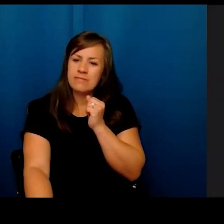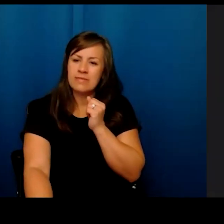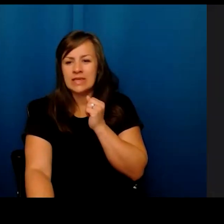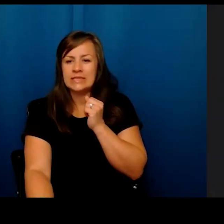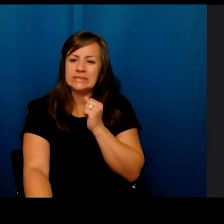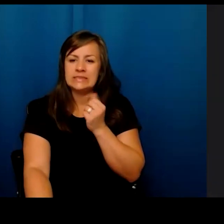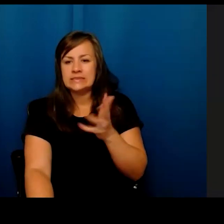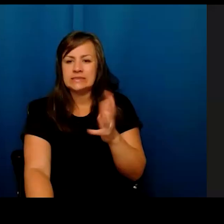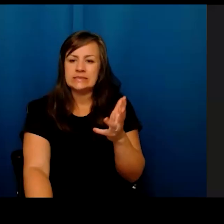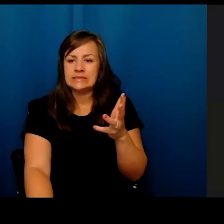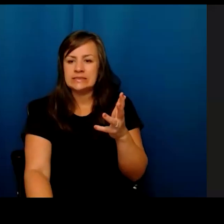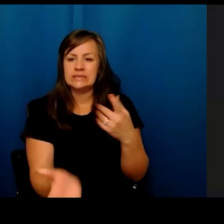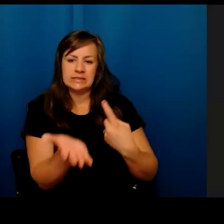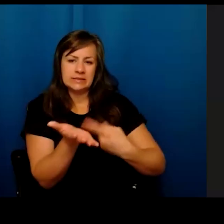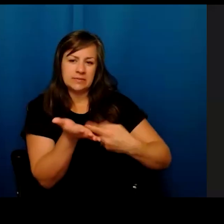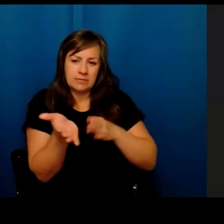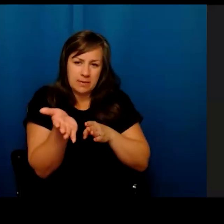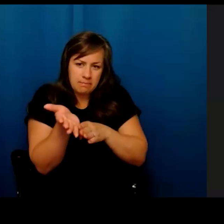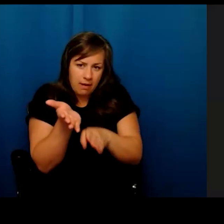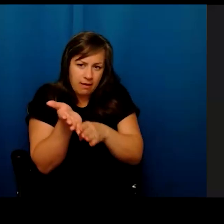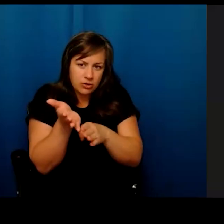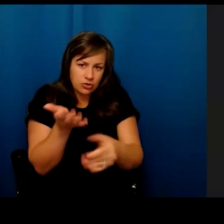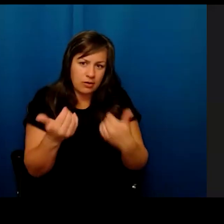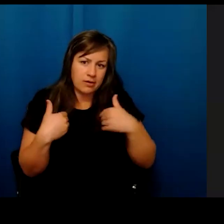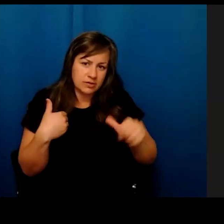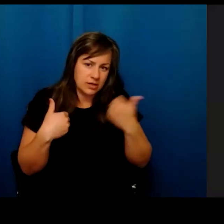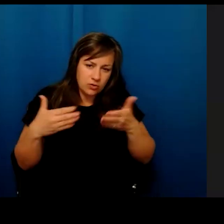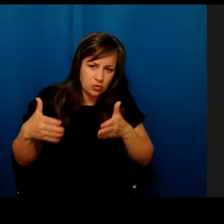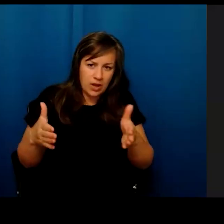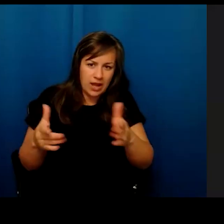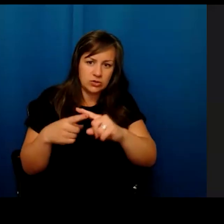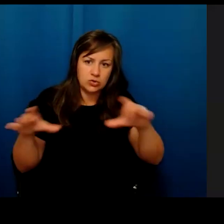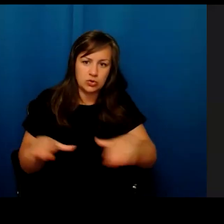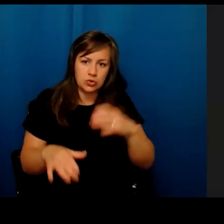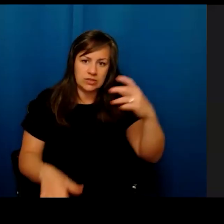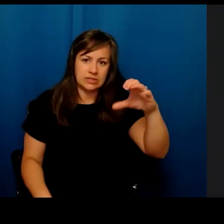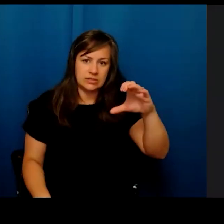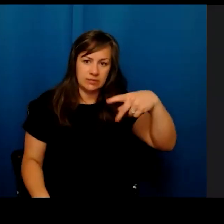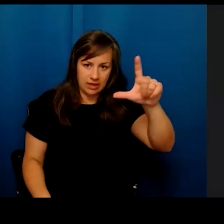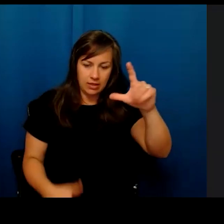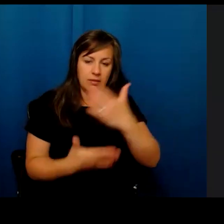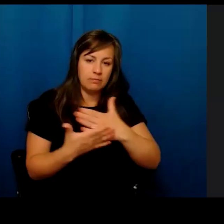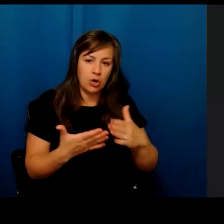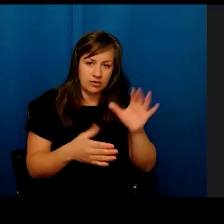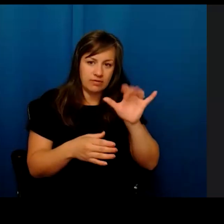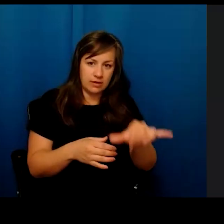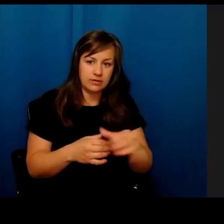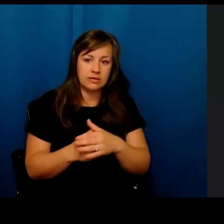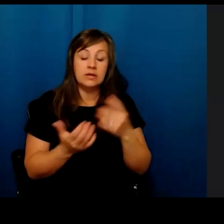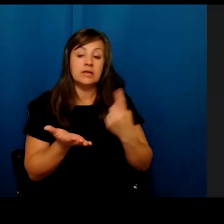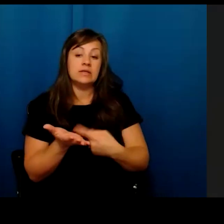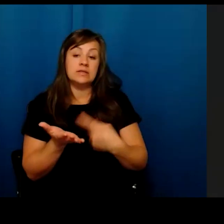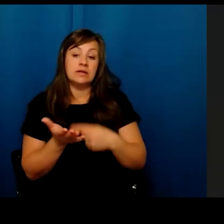some minors will have ways that you can do some CPL to do part of that. And so sometimes people will